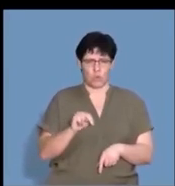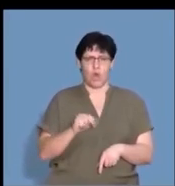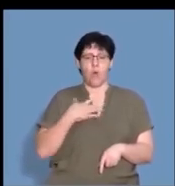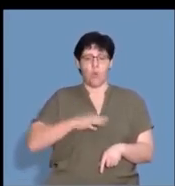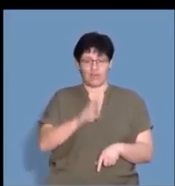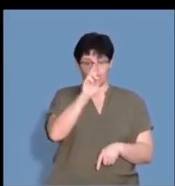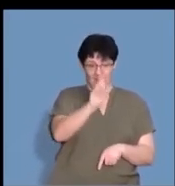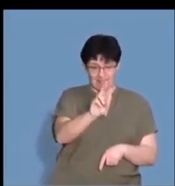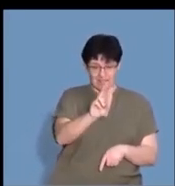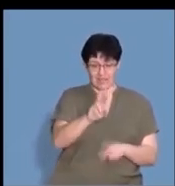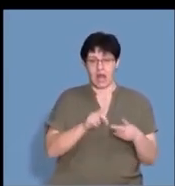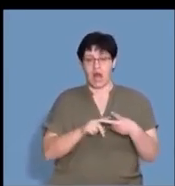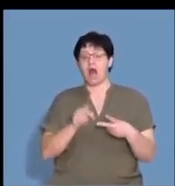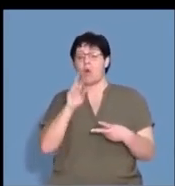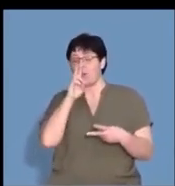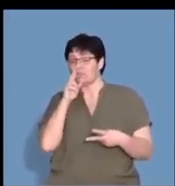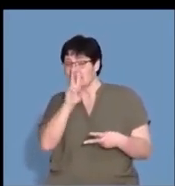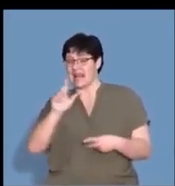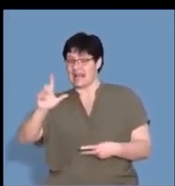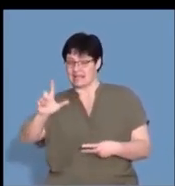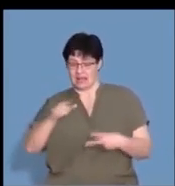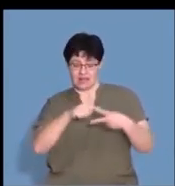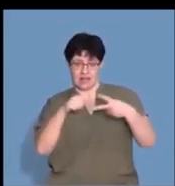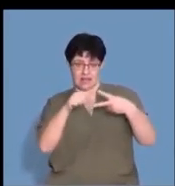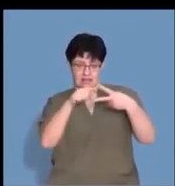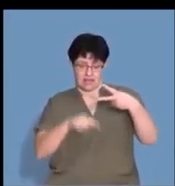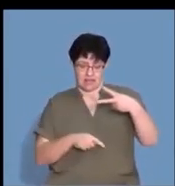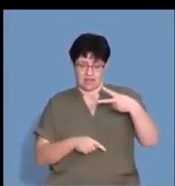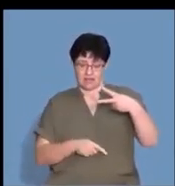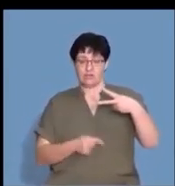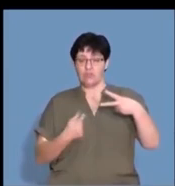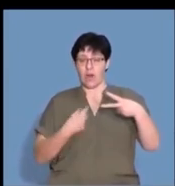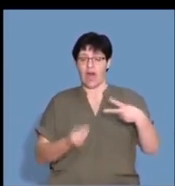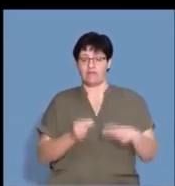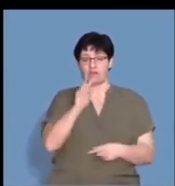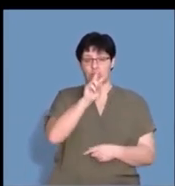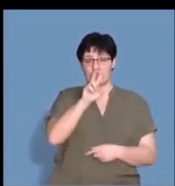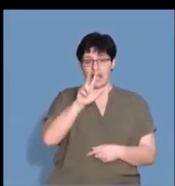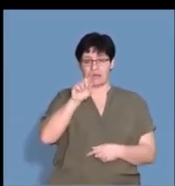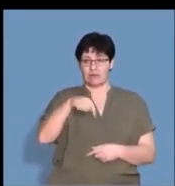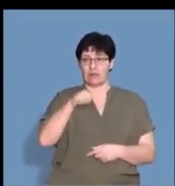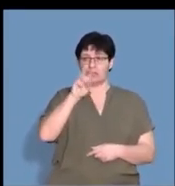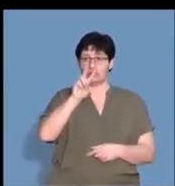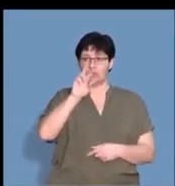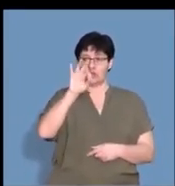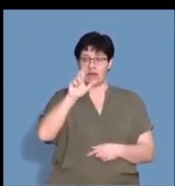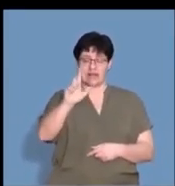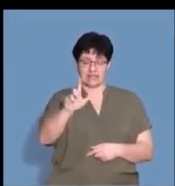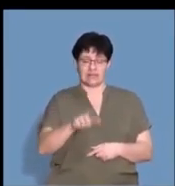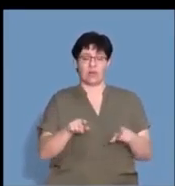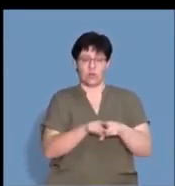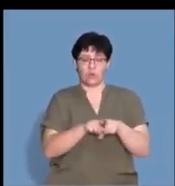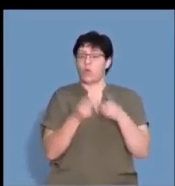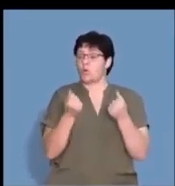for rands, and I'm looking for litre. So I've got 28.23 litres and